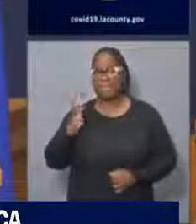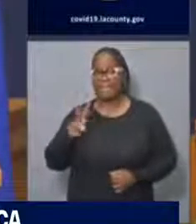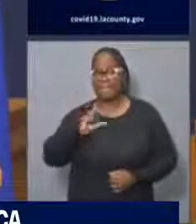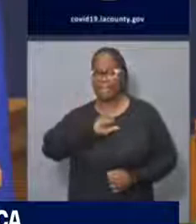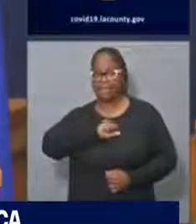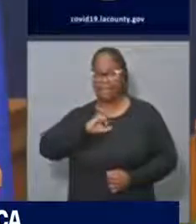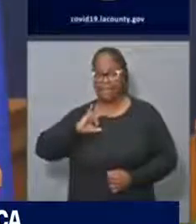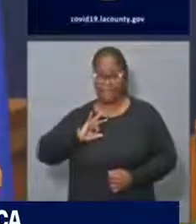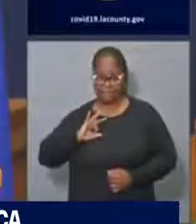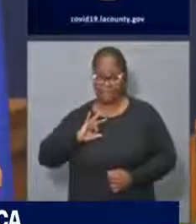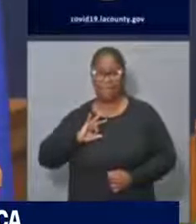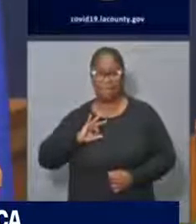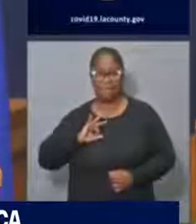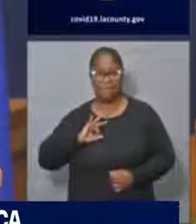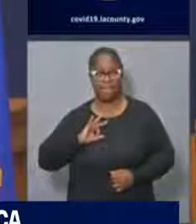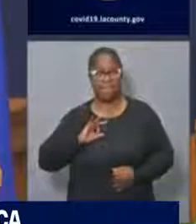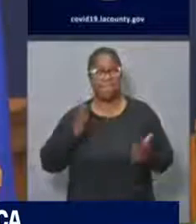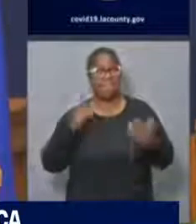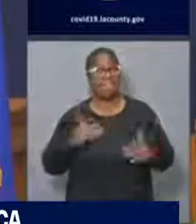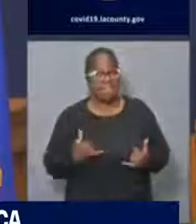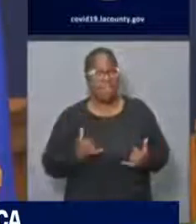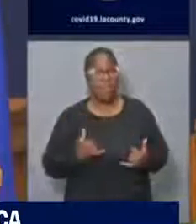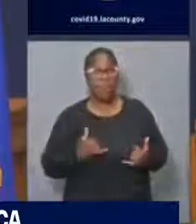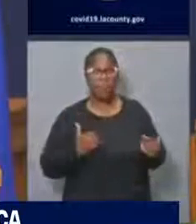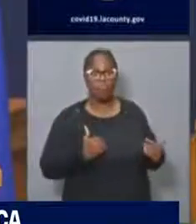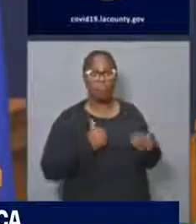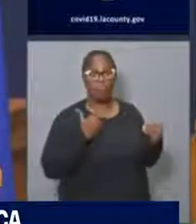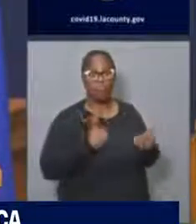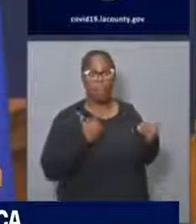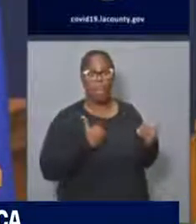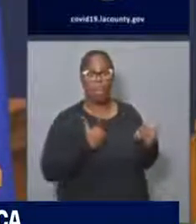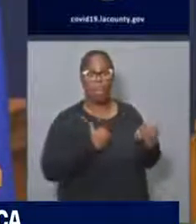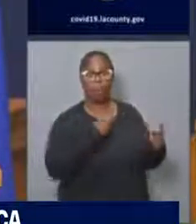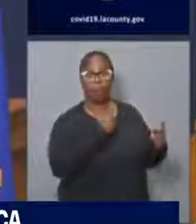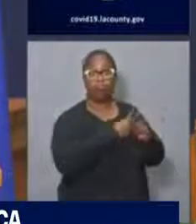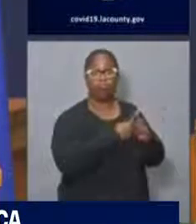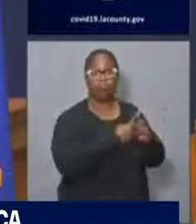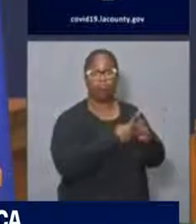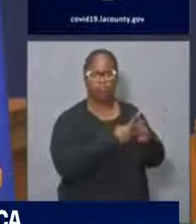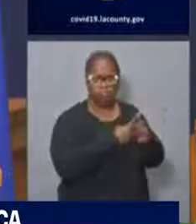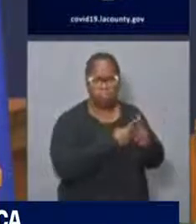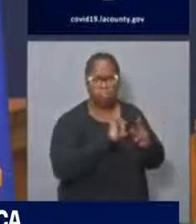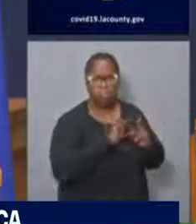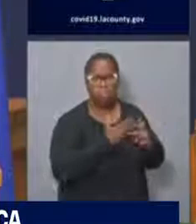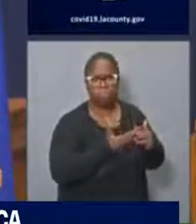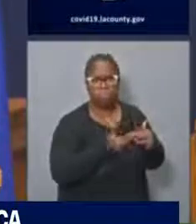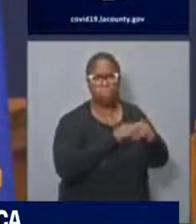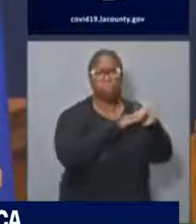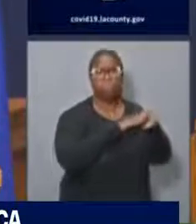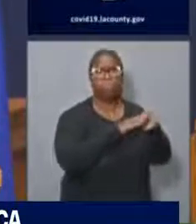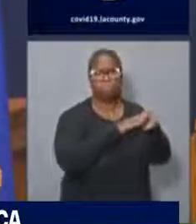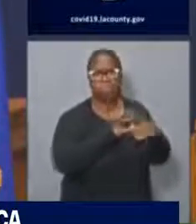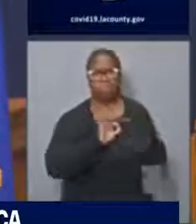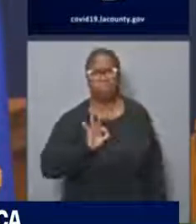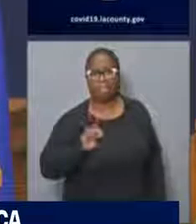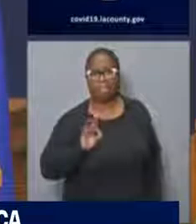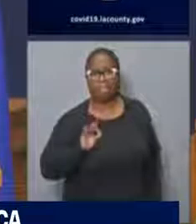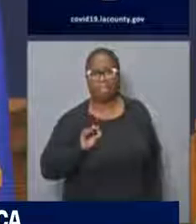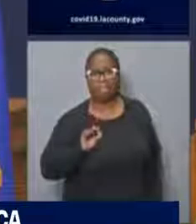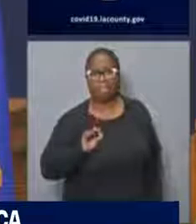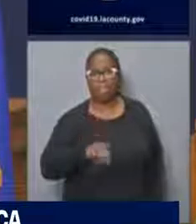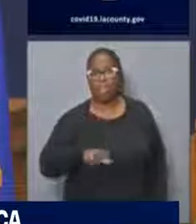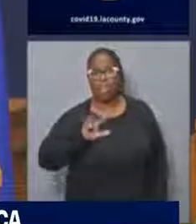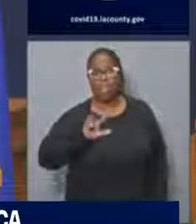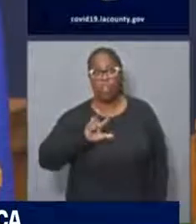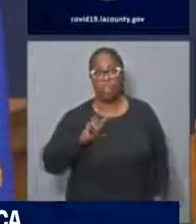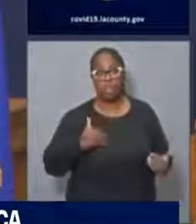among staff. And there are now 90 cases in our juvenile facilities, again, a slight increase from earlier this week. 35